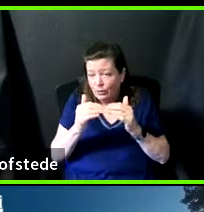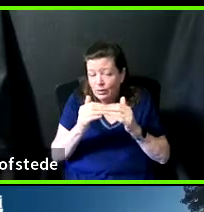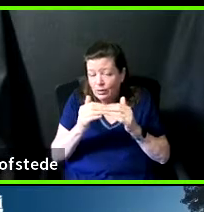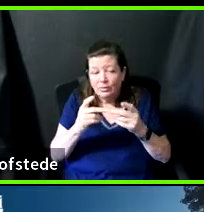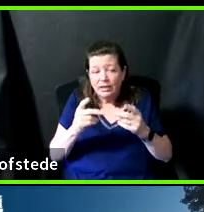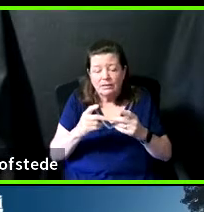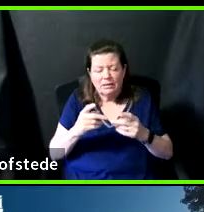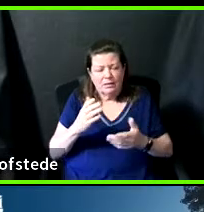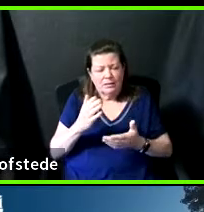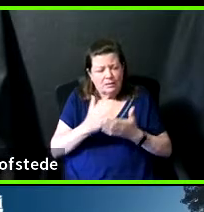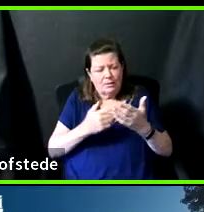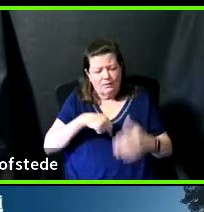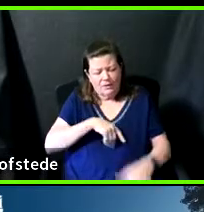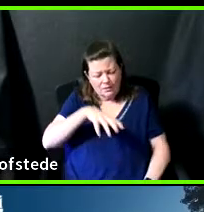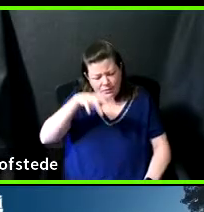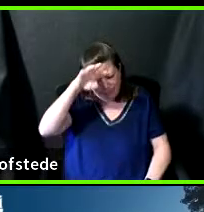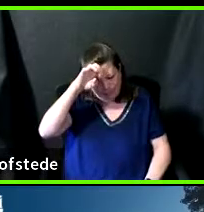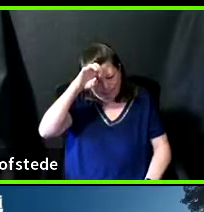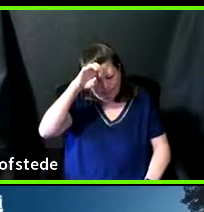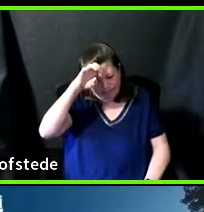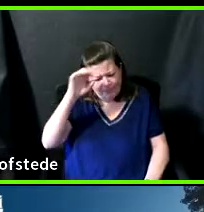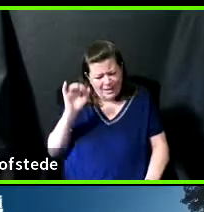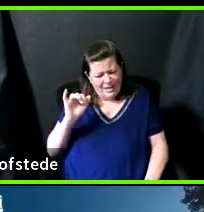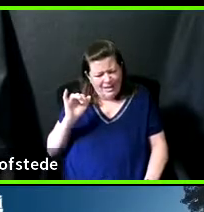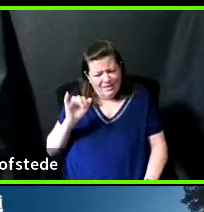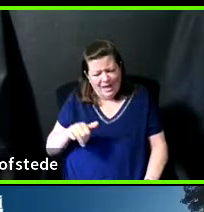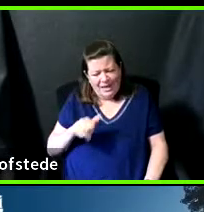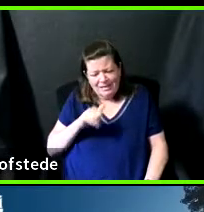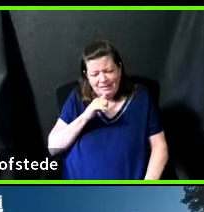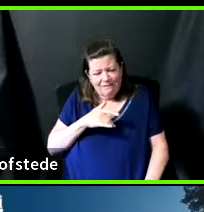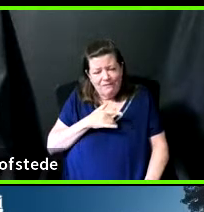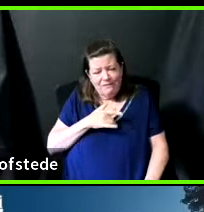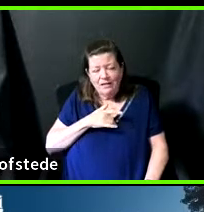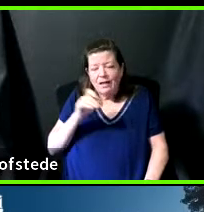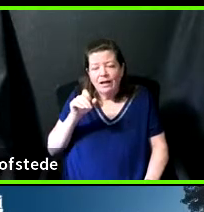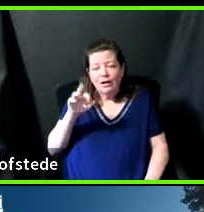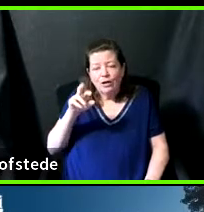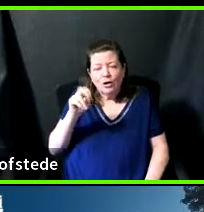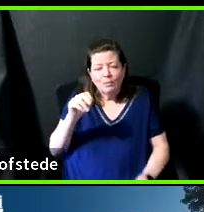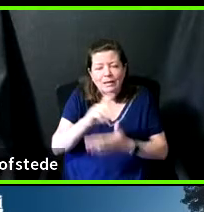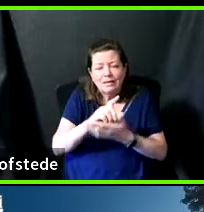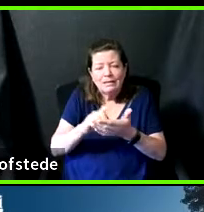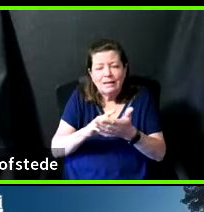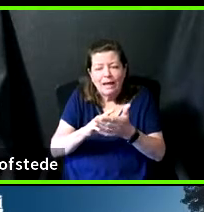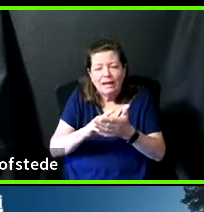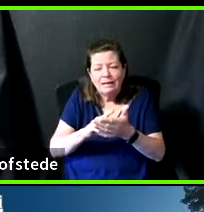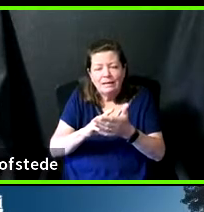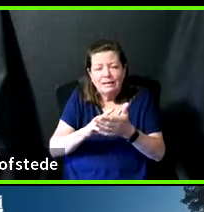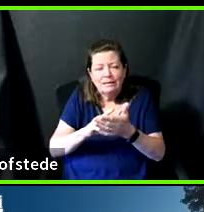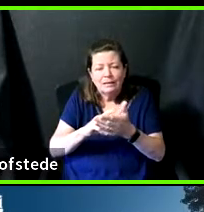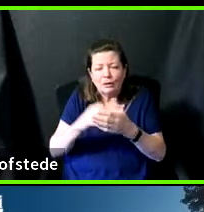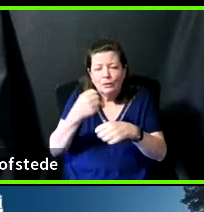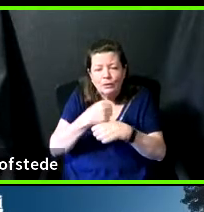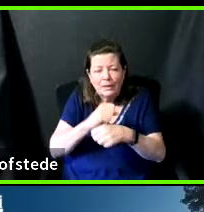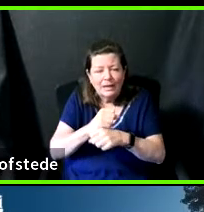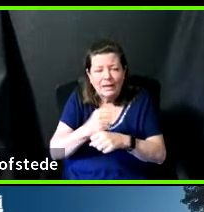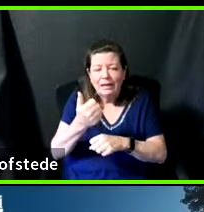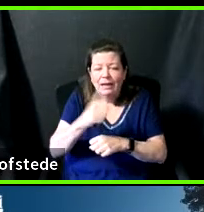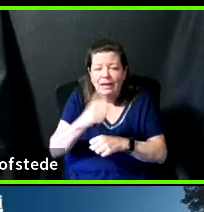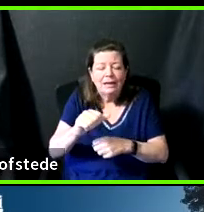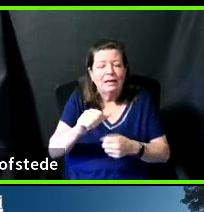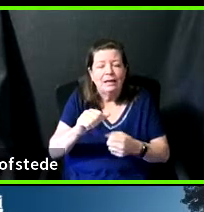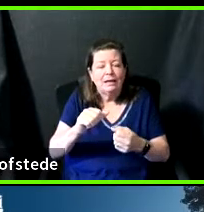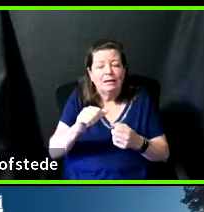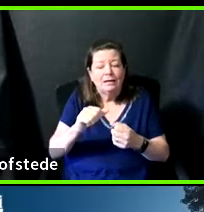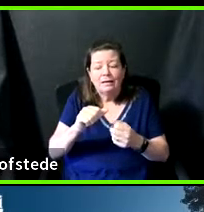us were scratching our heads and we were saying, that doesn't feel like urban design is creating any sort of exceptionally